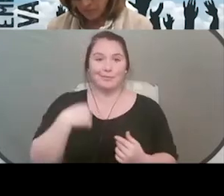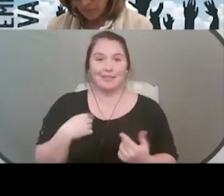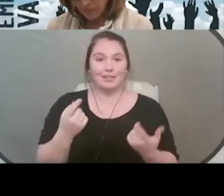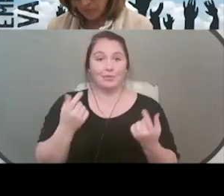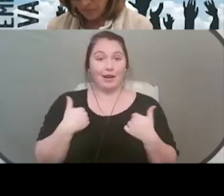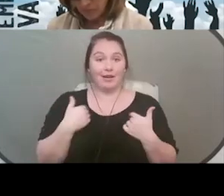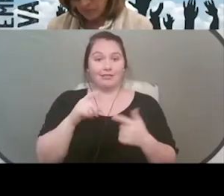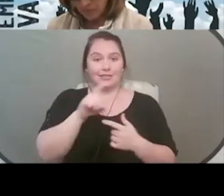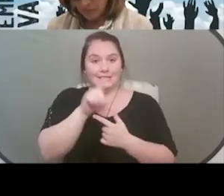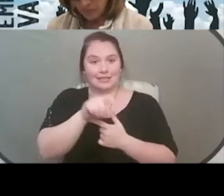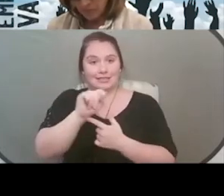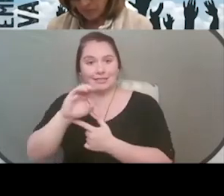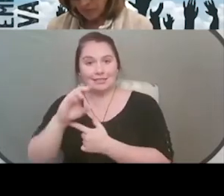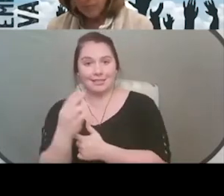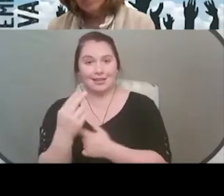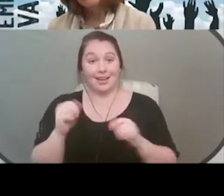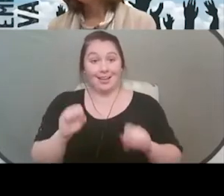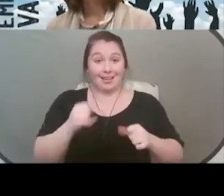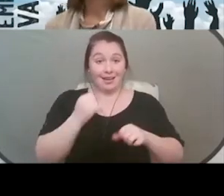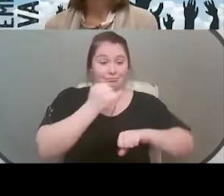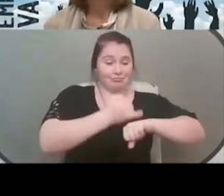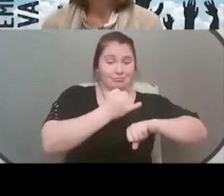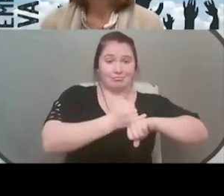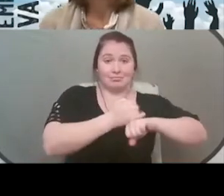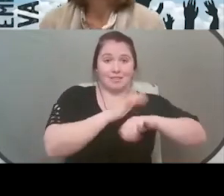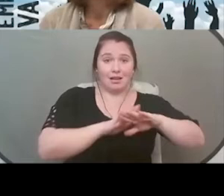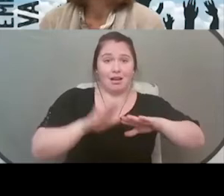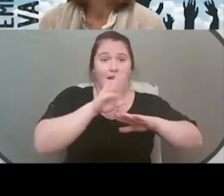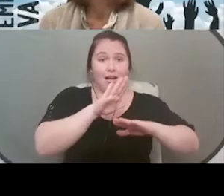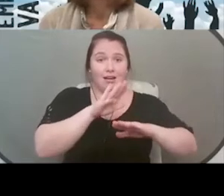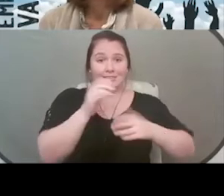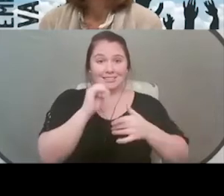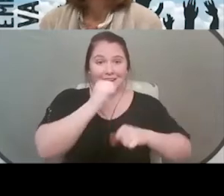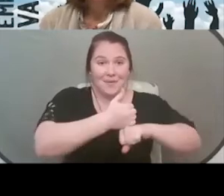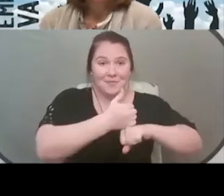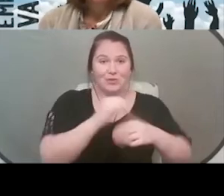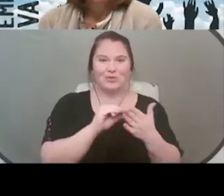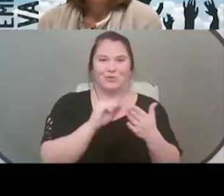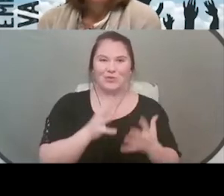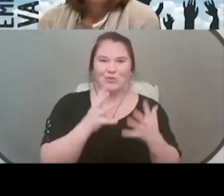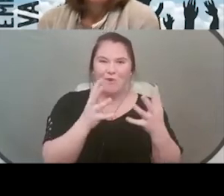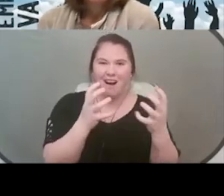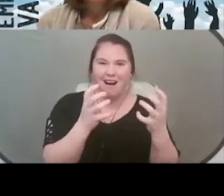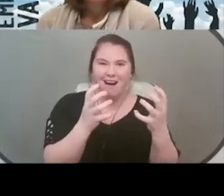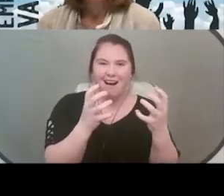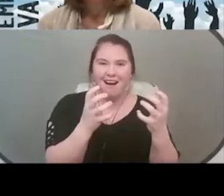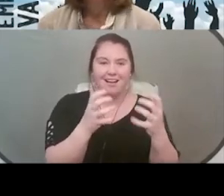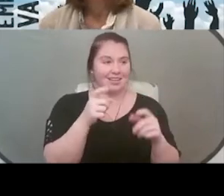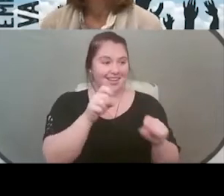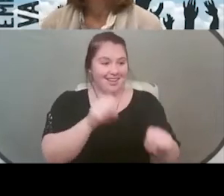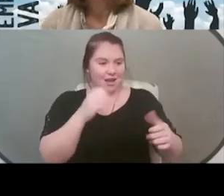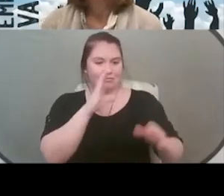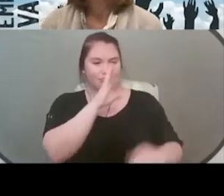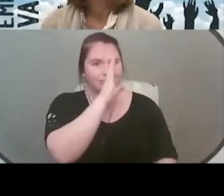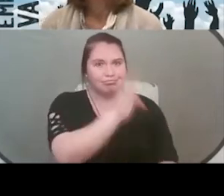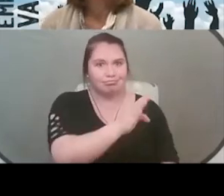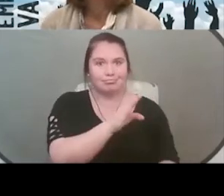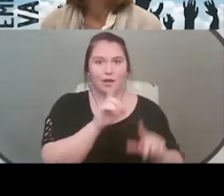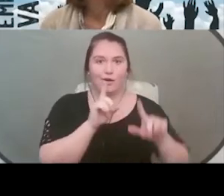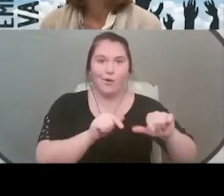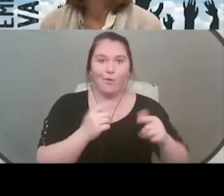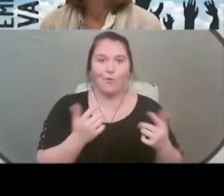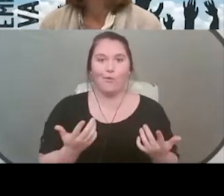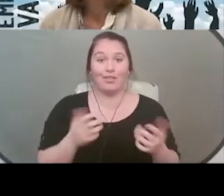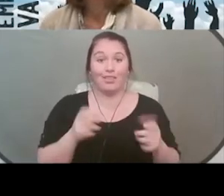innovative thing that sits on a college campus where kids who want that can go right to it and